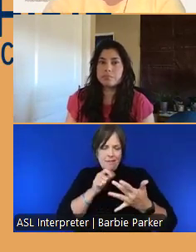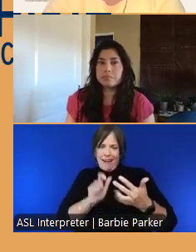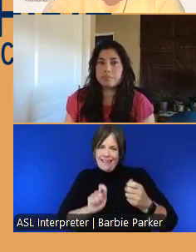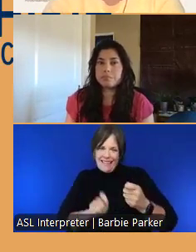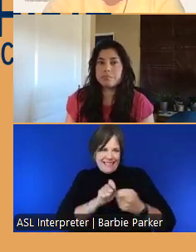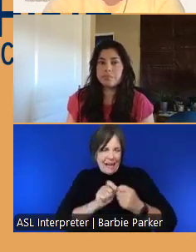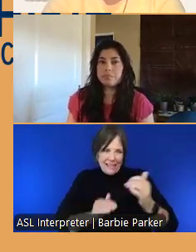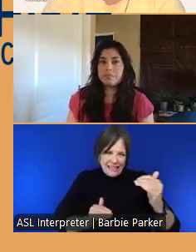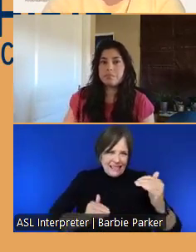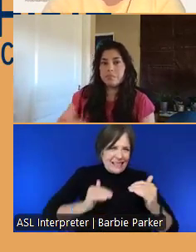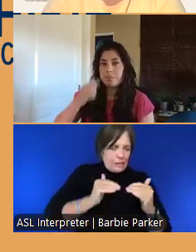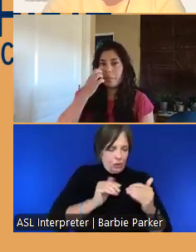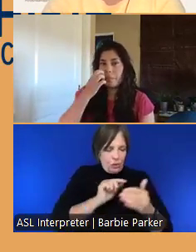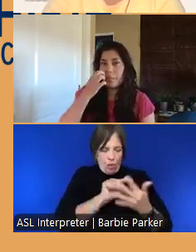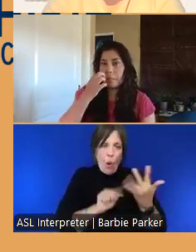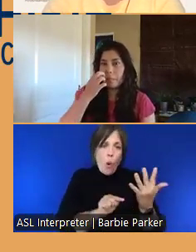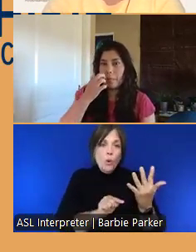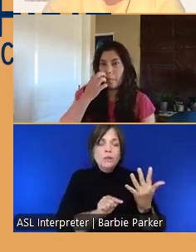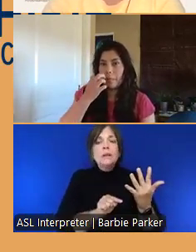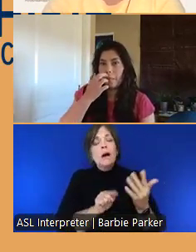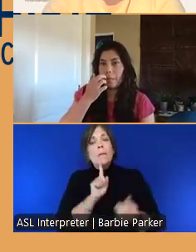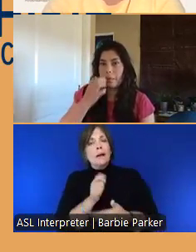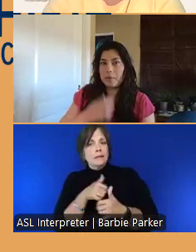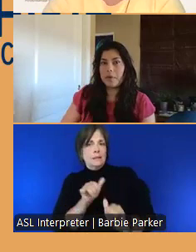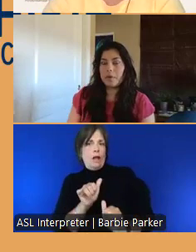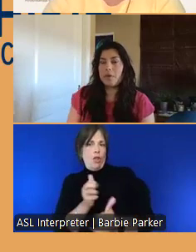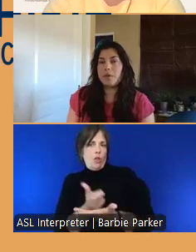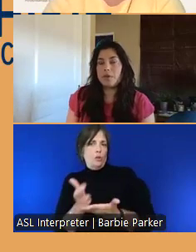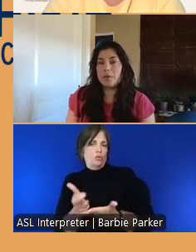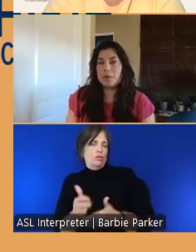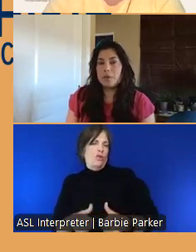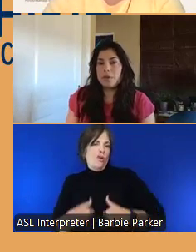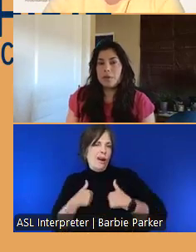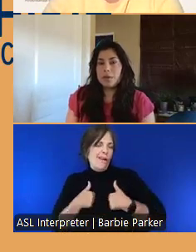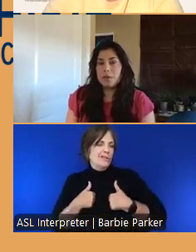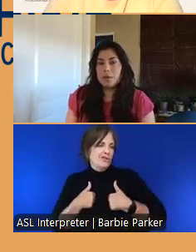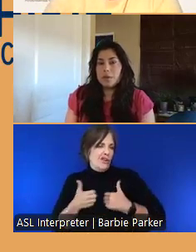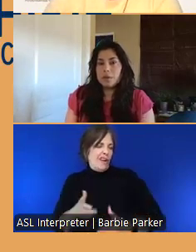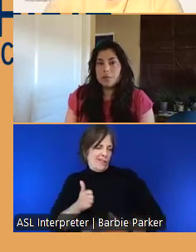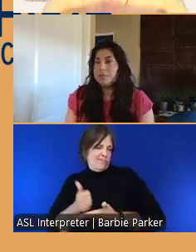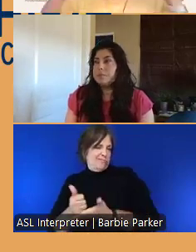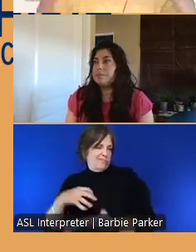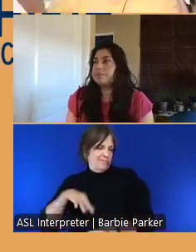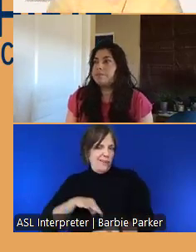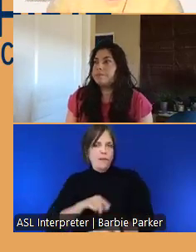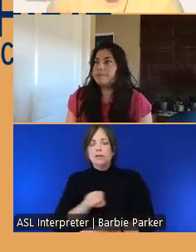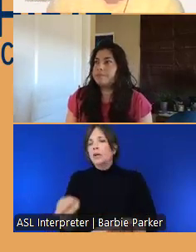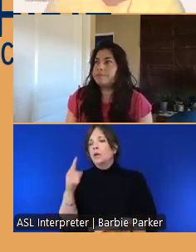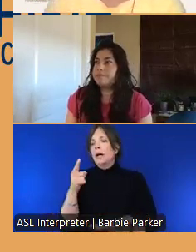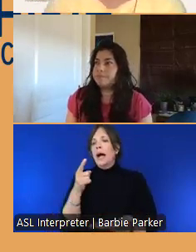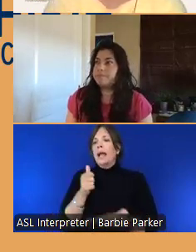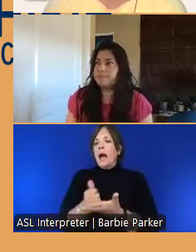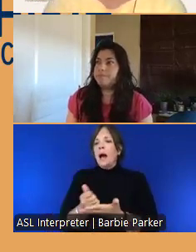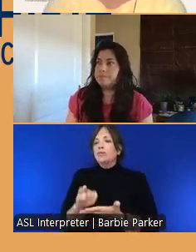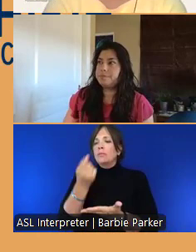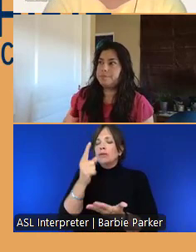trafficking resources have been very helpful in supporting these survivors and in thinking about, you know, the full spectrum of trauma